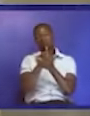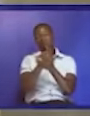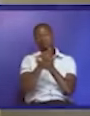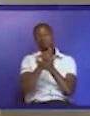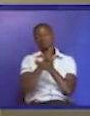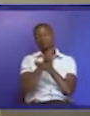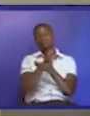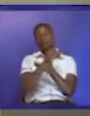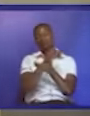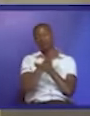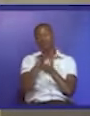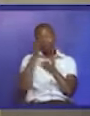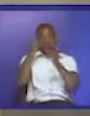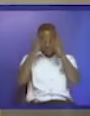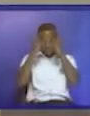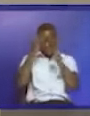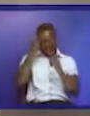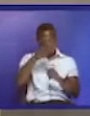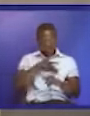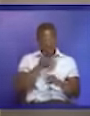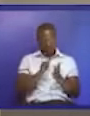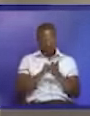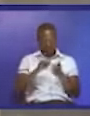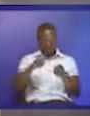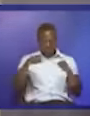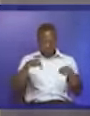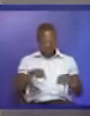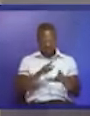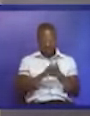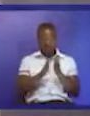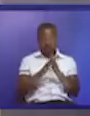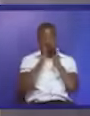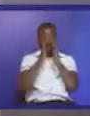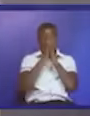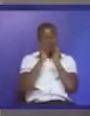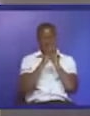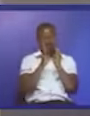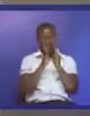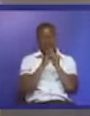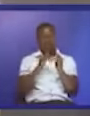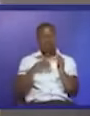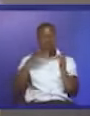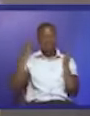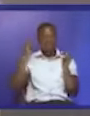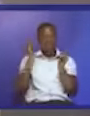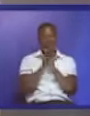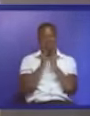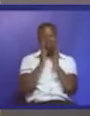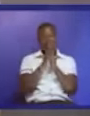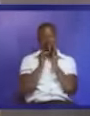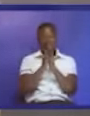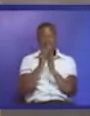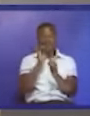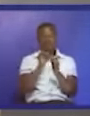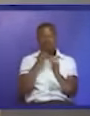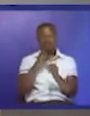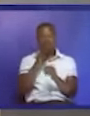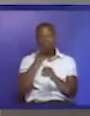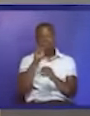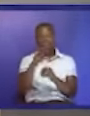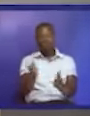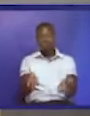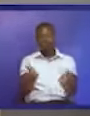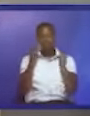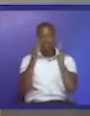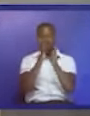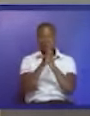meeting, and I hope and pray that if and when we are challenged to rise up and pray, we will not